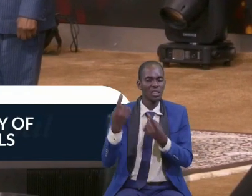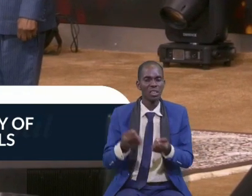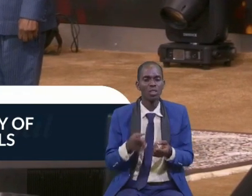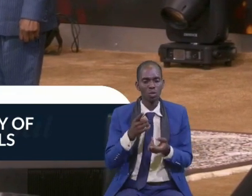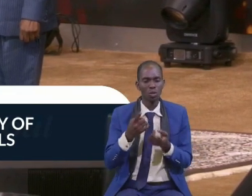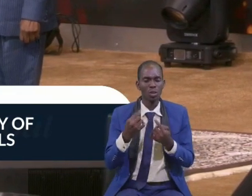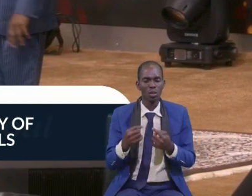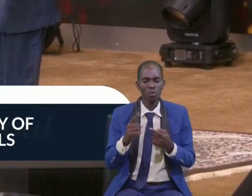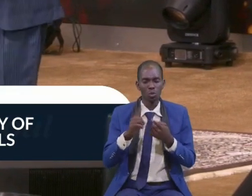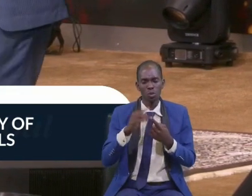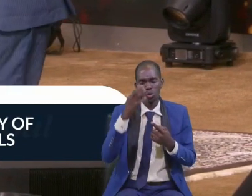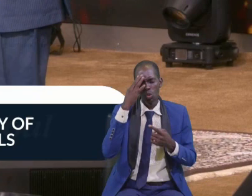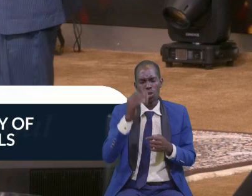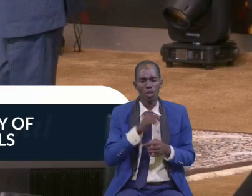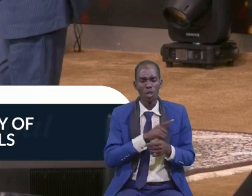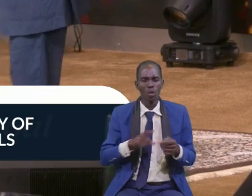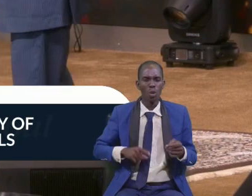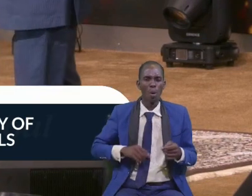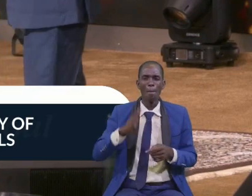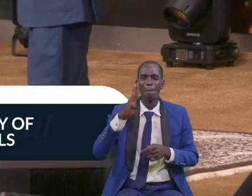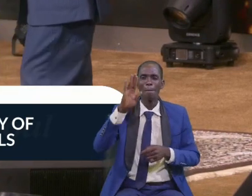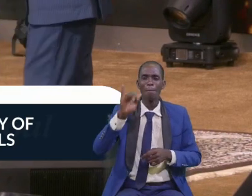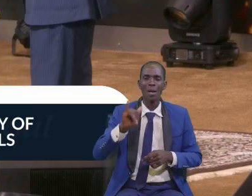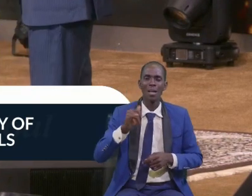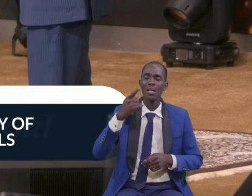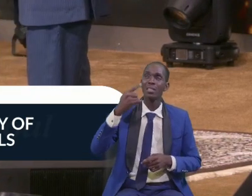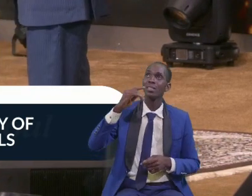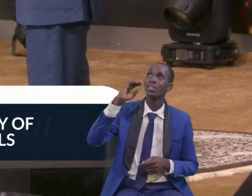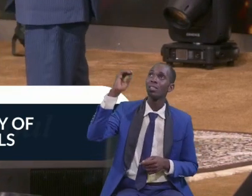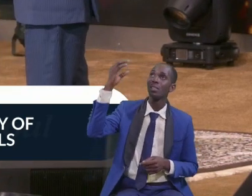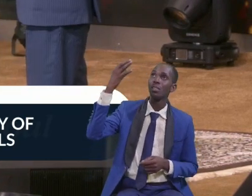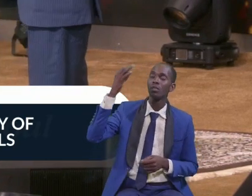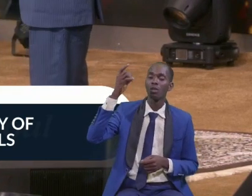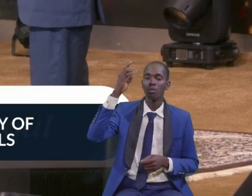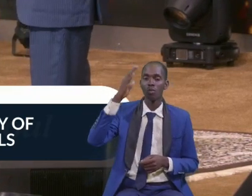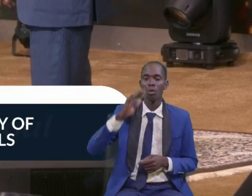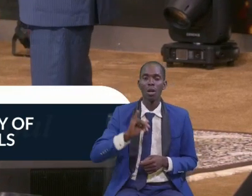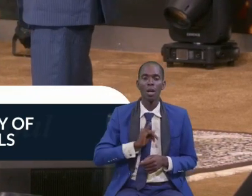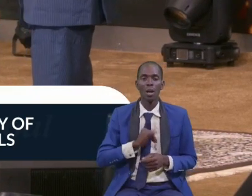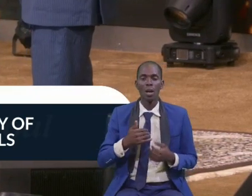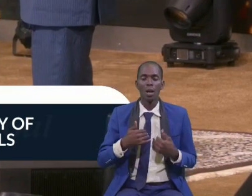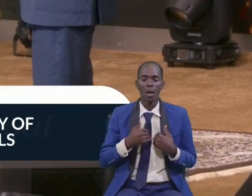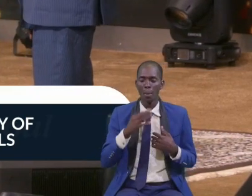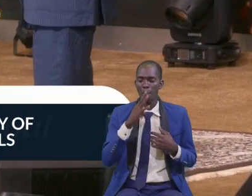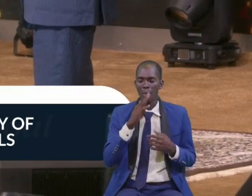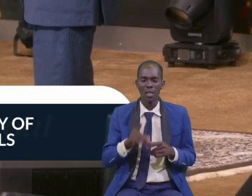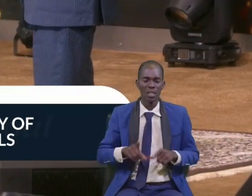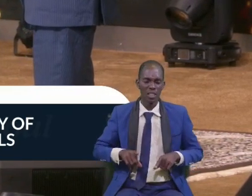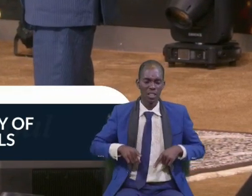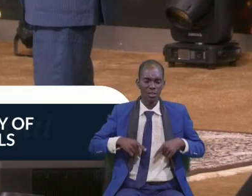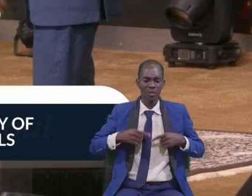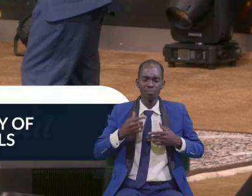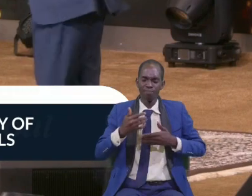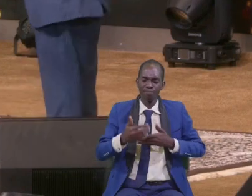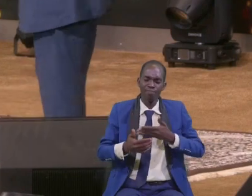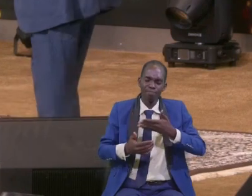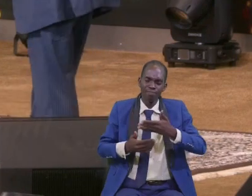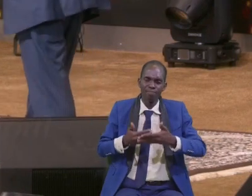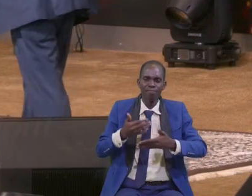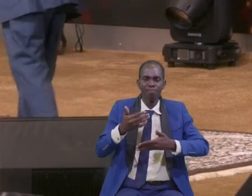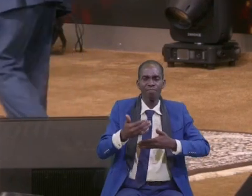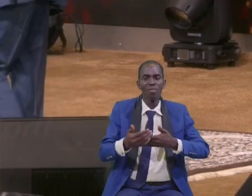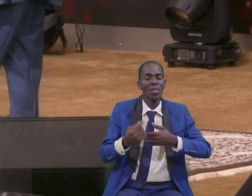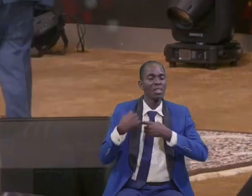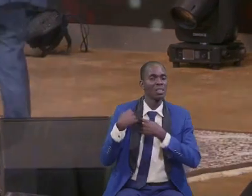the Lord, by the grace of God, I've been living consistently. Keep that testimony during your trial. Since